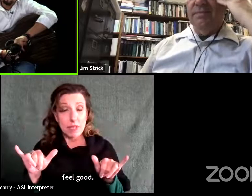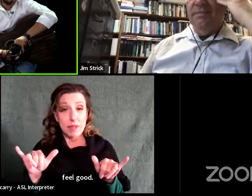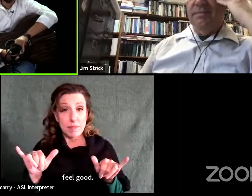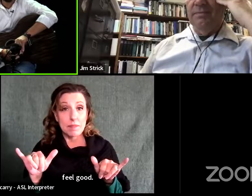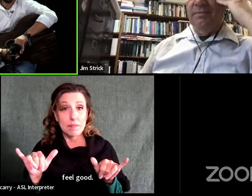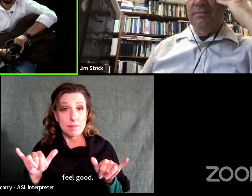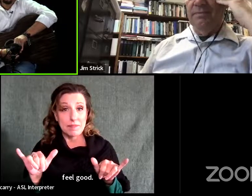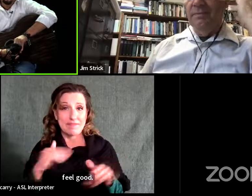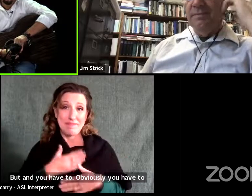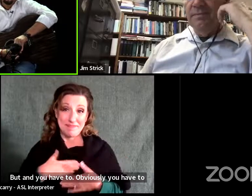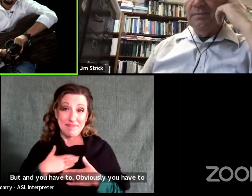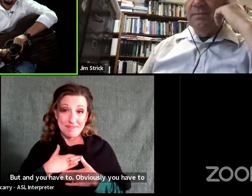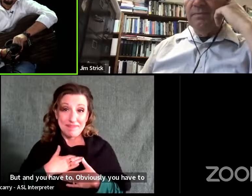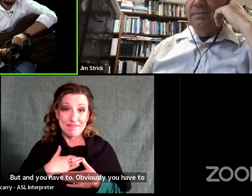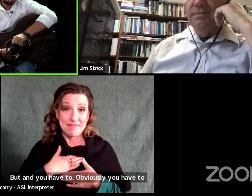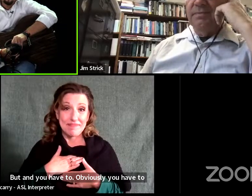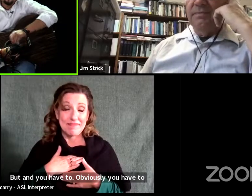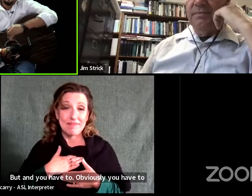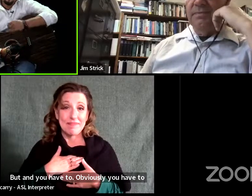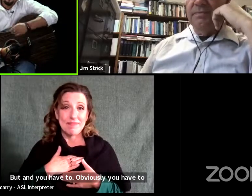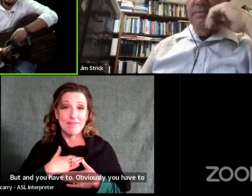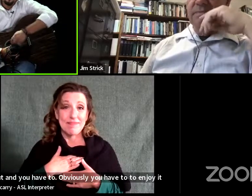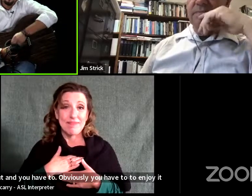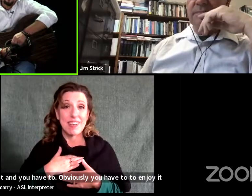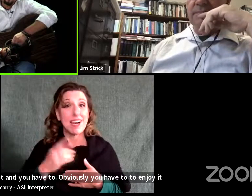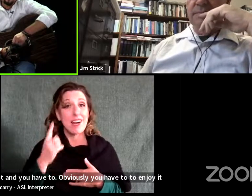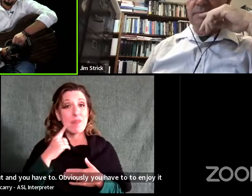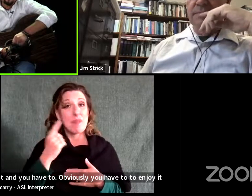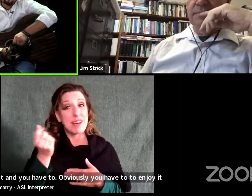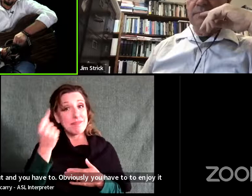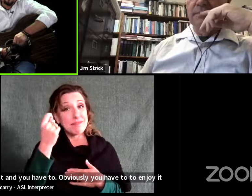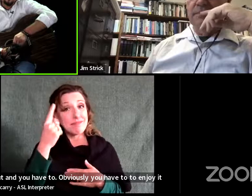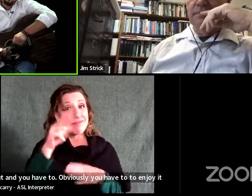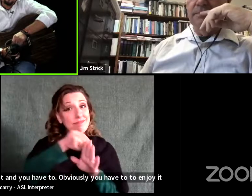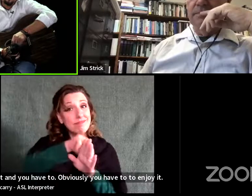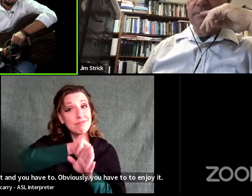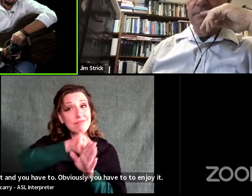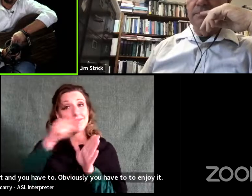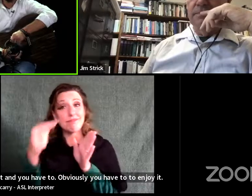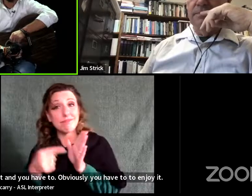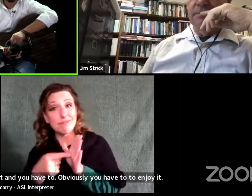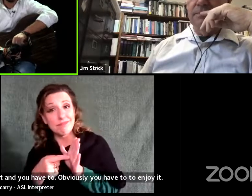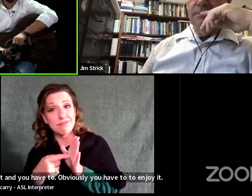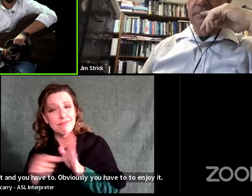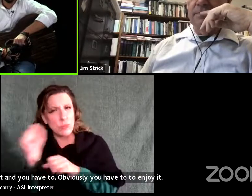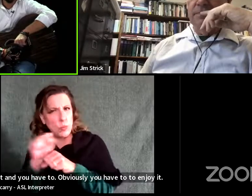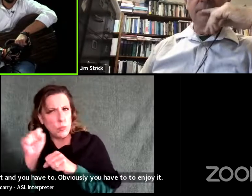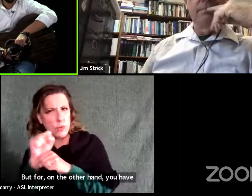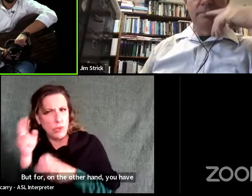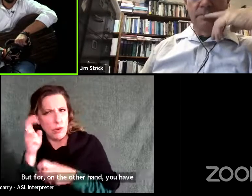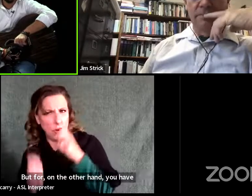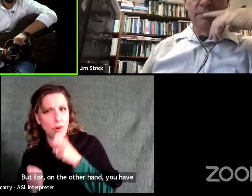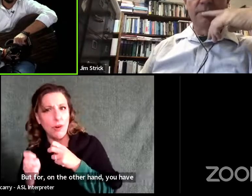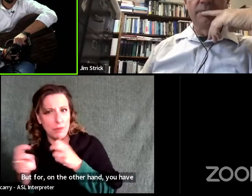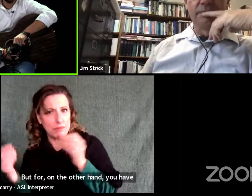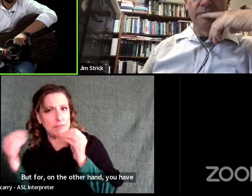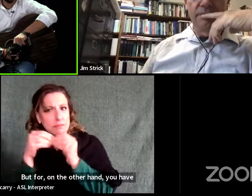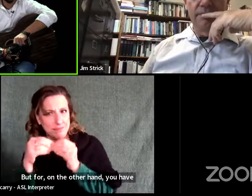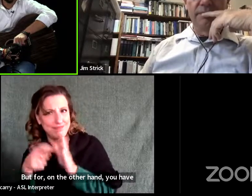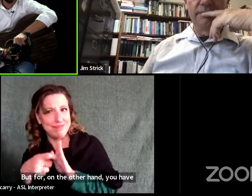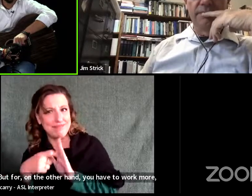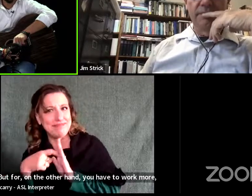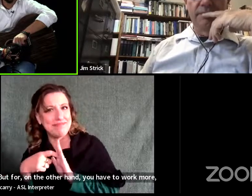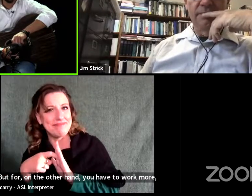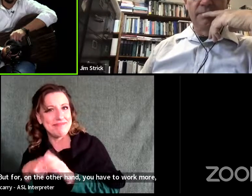to enjoy it. But from on the other hand, you have to work more. Because